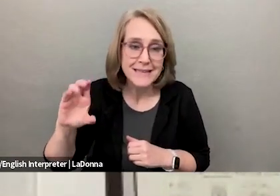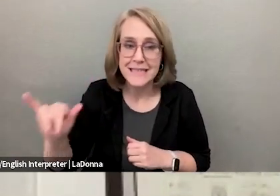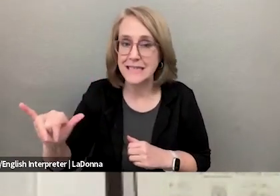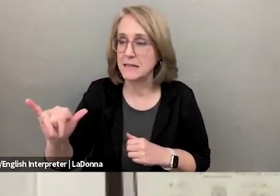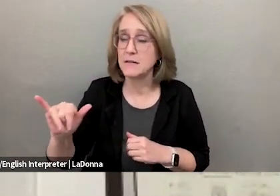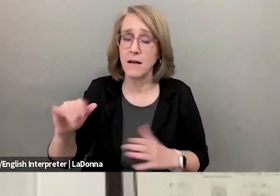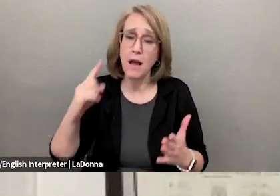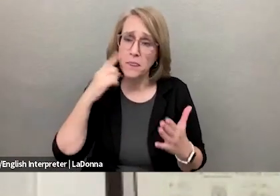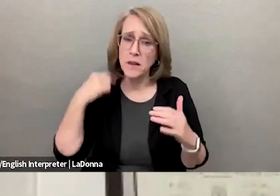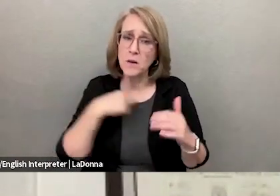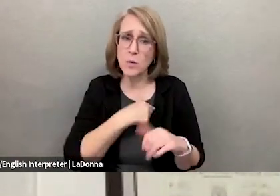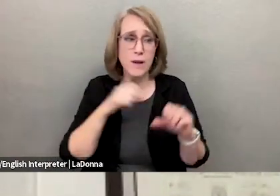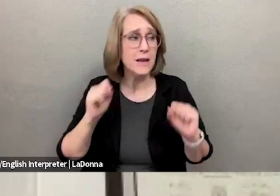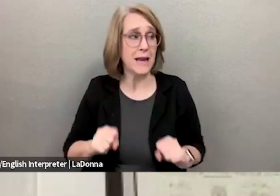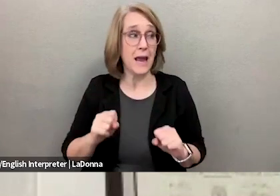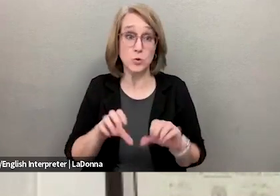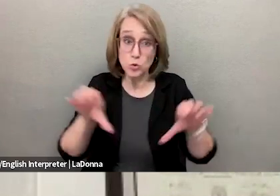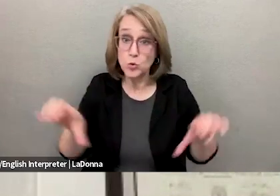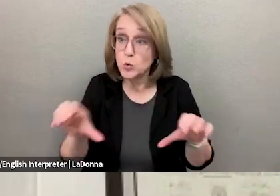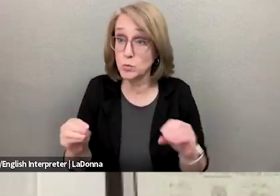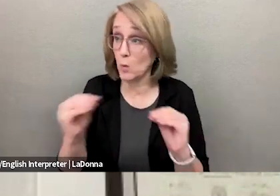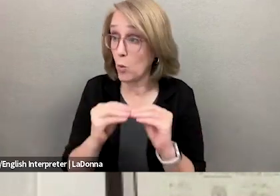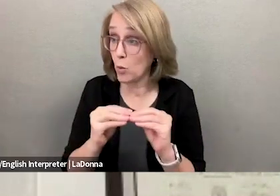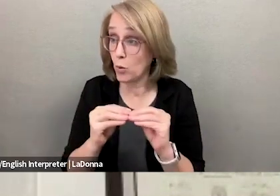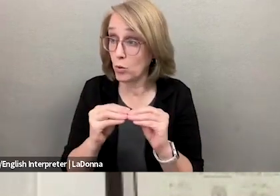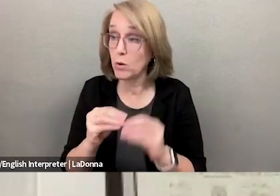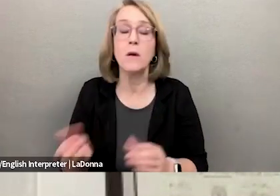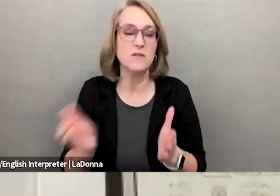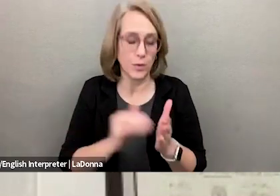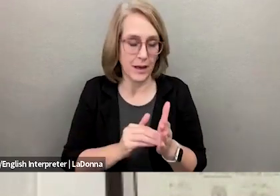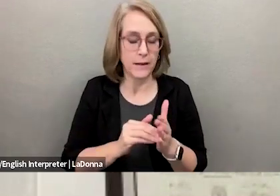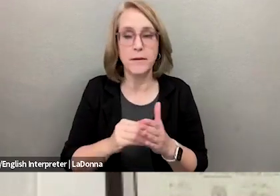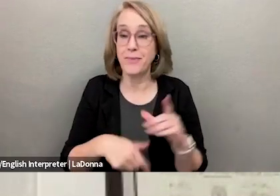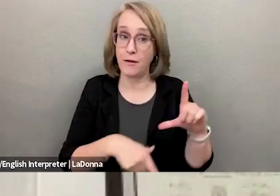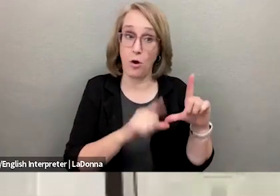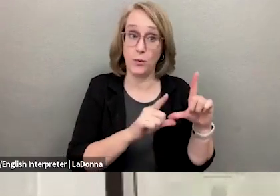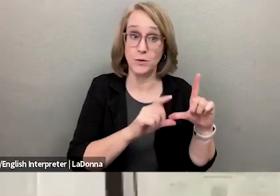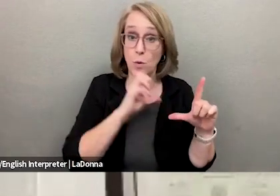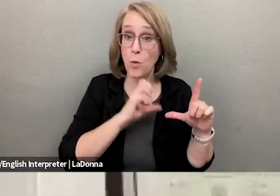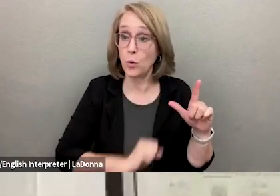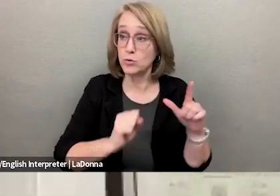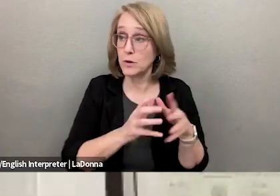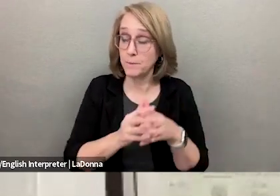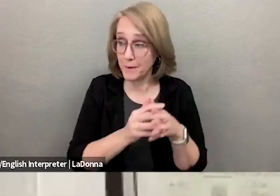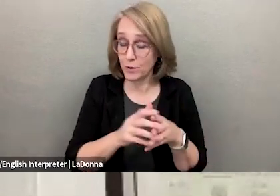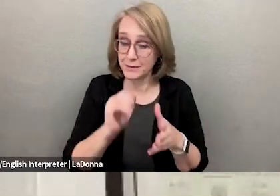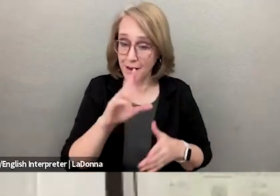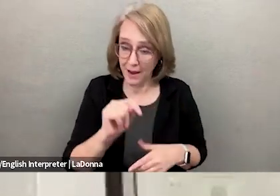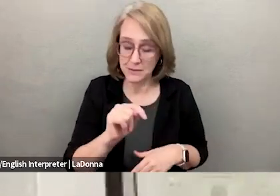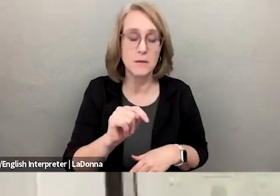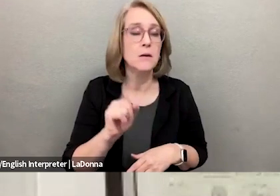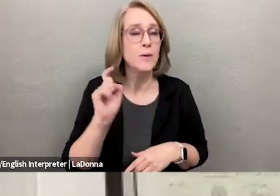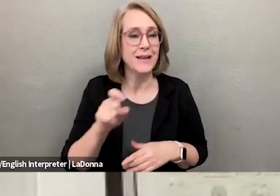more to ensure that needs are met. And I think this is where, as we look at reauthorization of the Older Americans Act, a greater emphasis